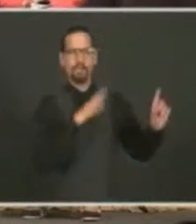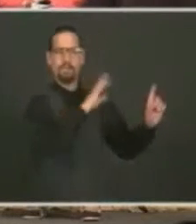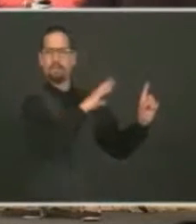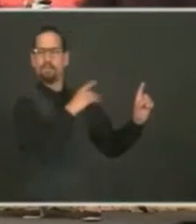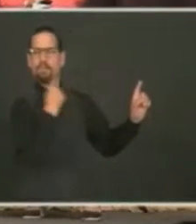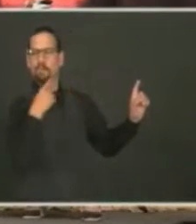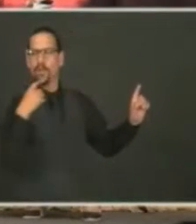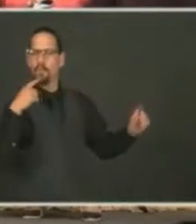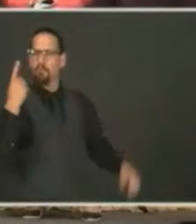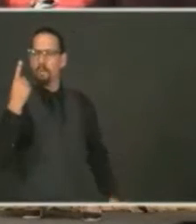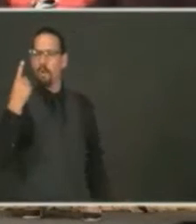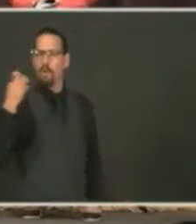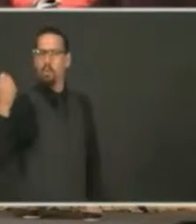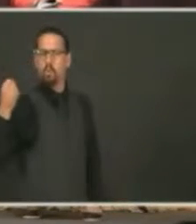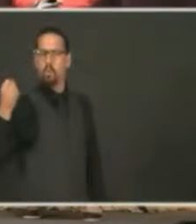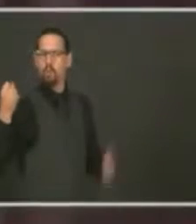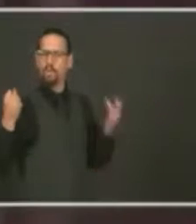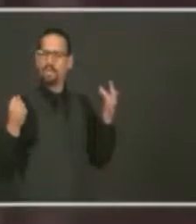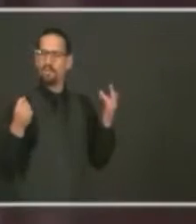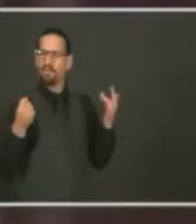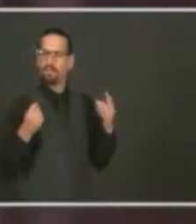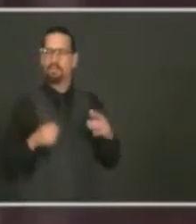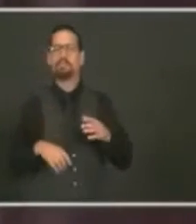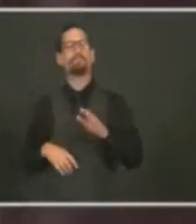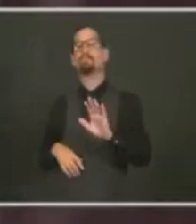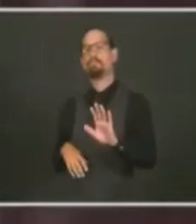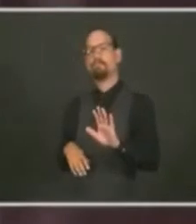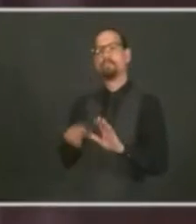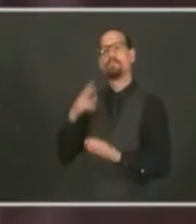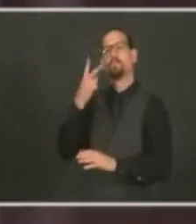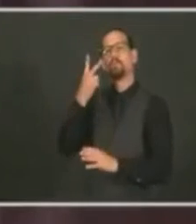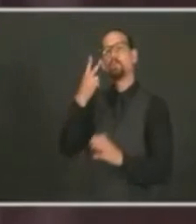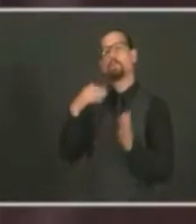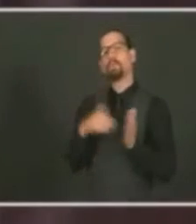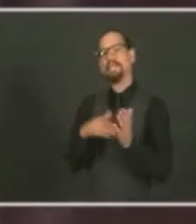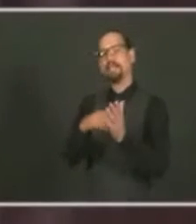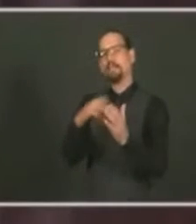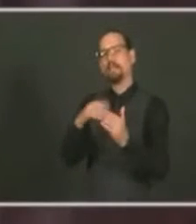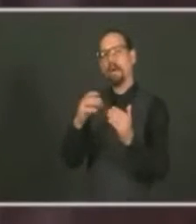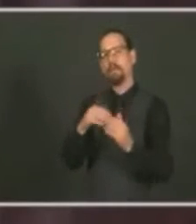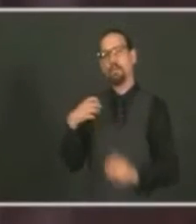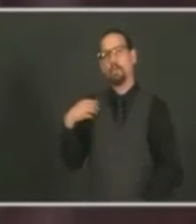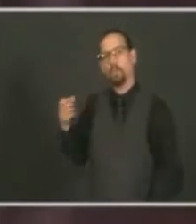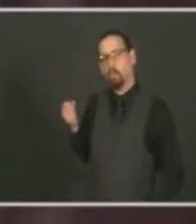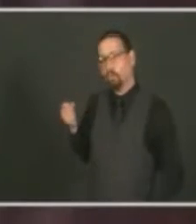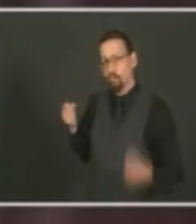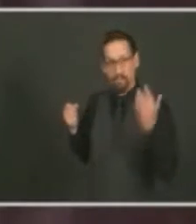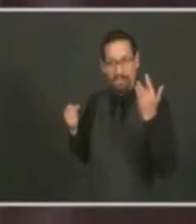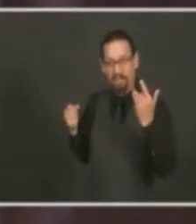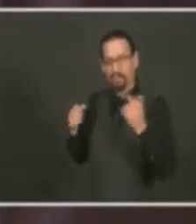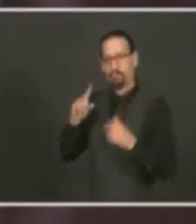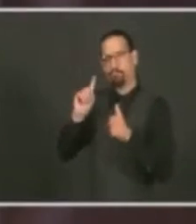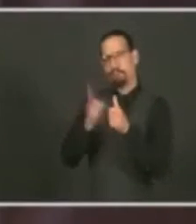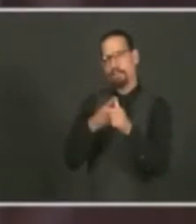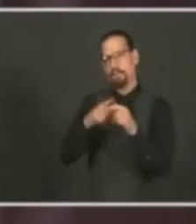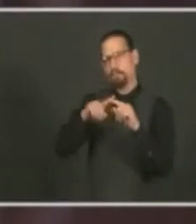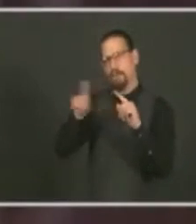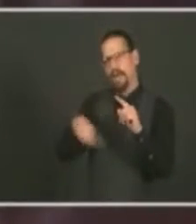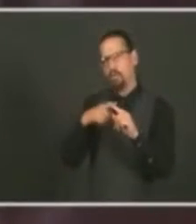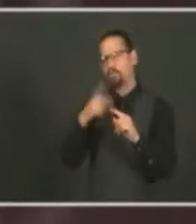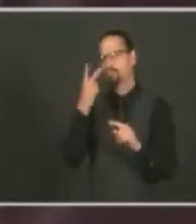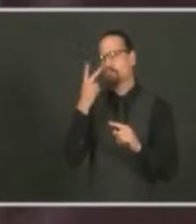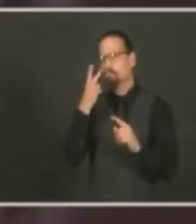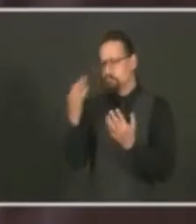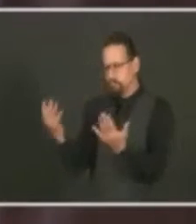million. Mm-hmm. Because we think that there's going to be more demand. We're going to do another